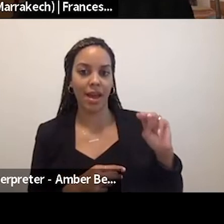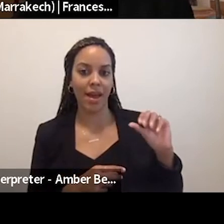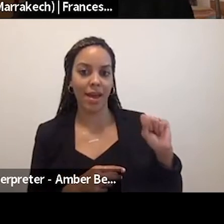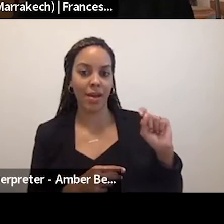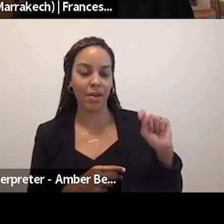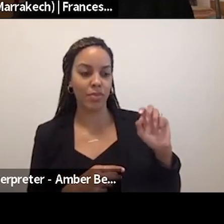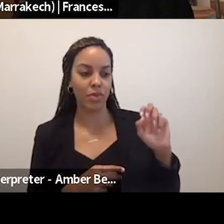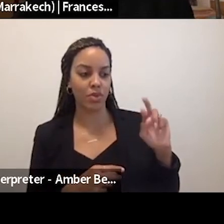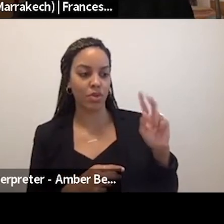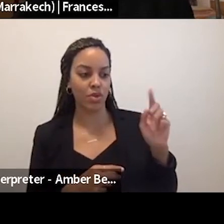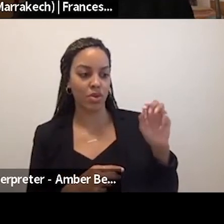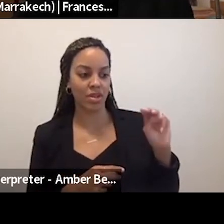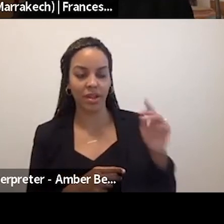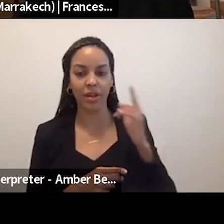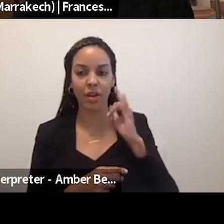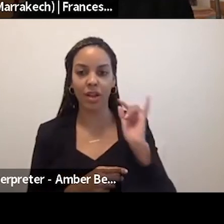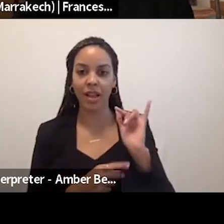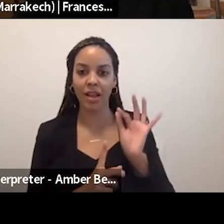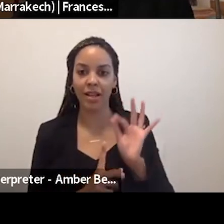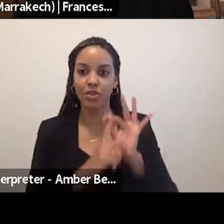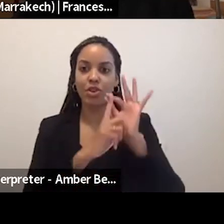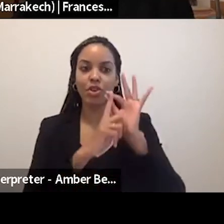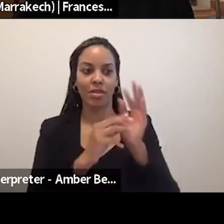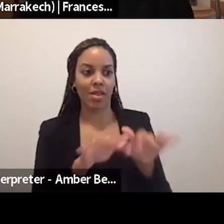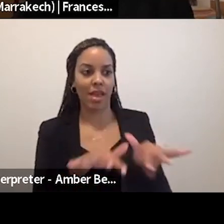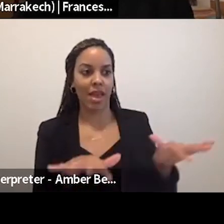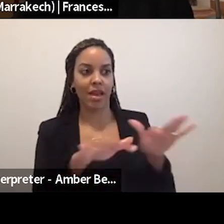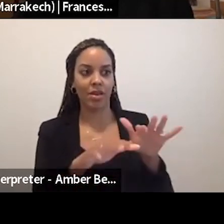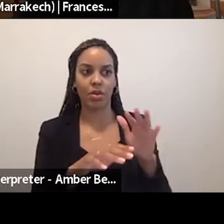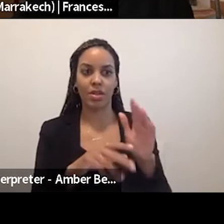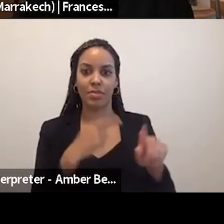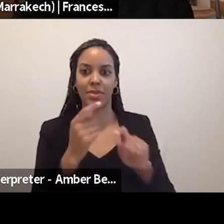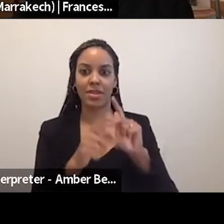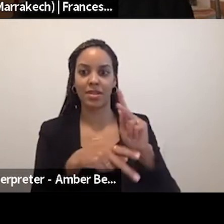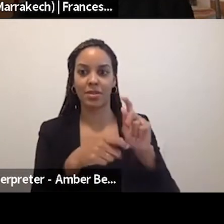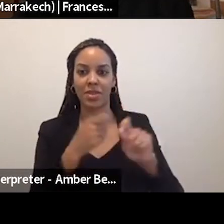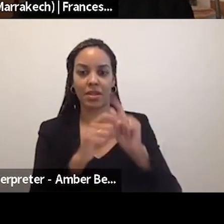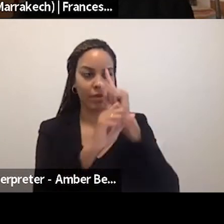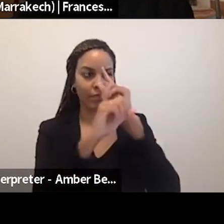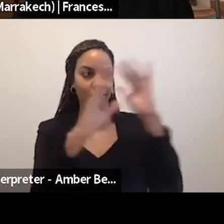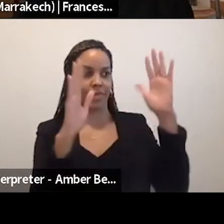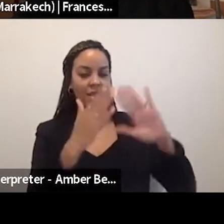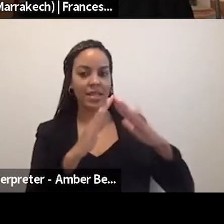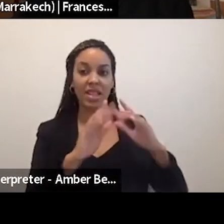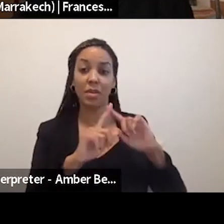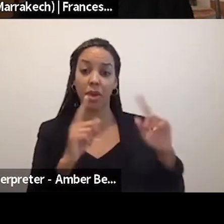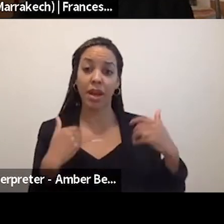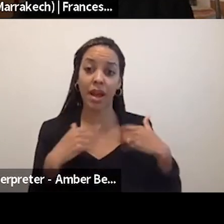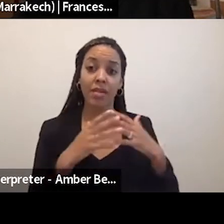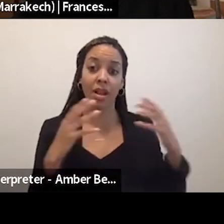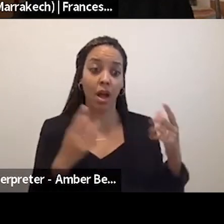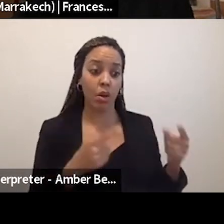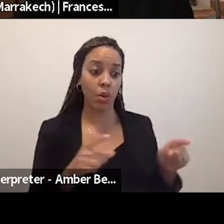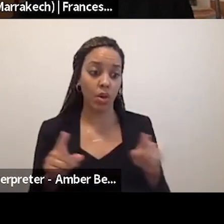a certain lens of a, certain image of the city, but actually there's a lot that's happening and issues at stake within